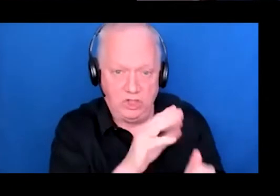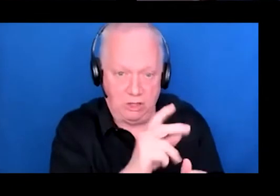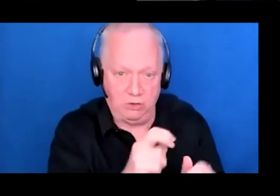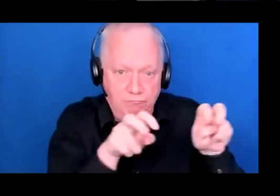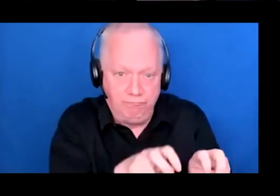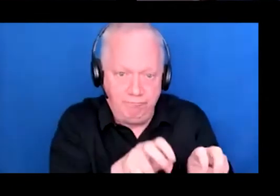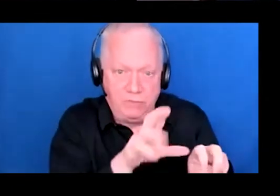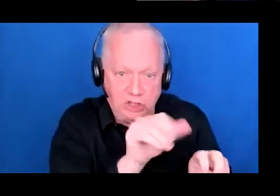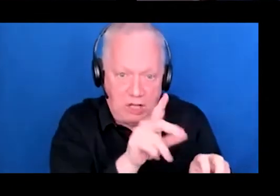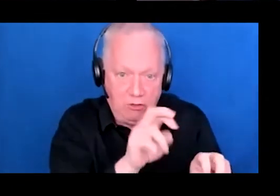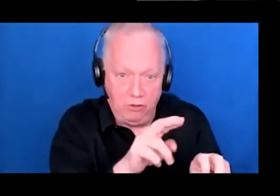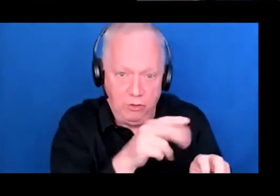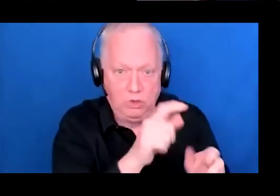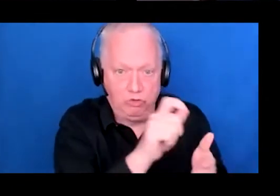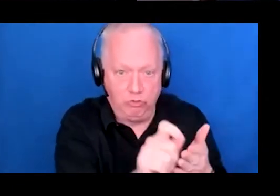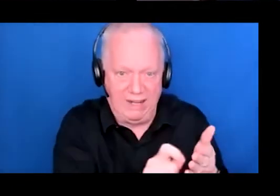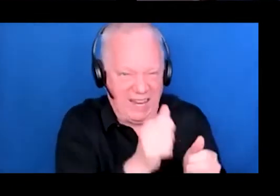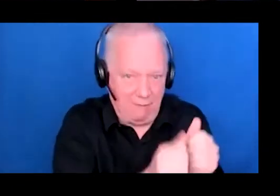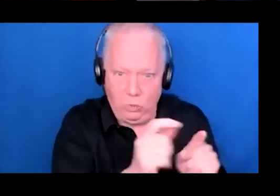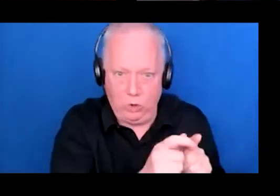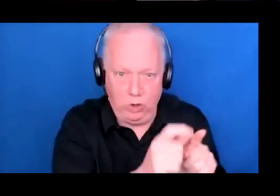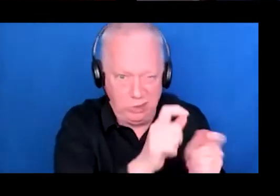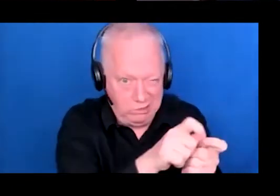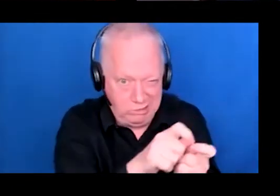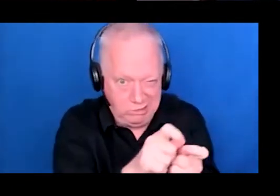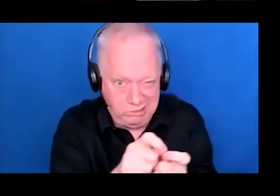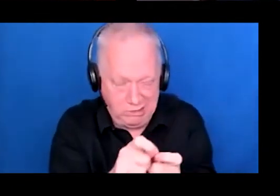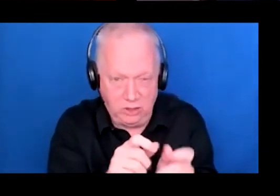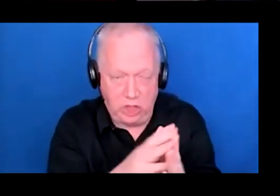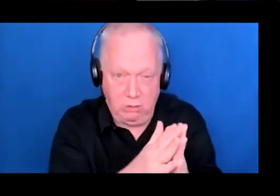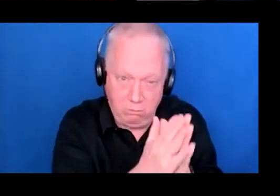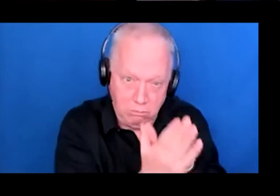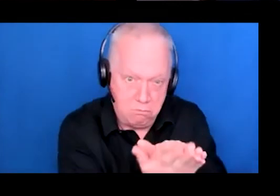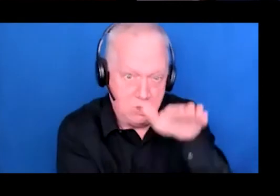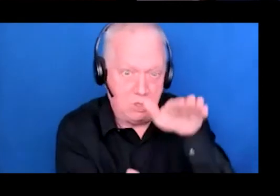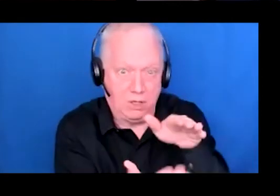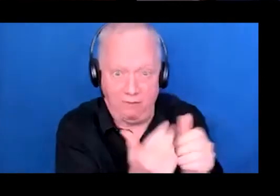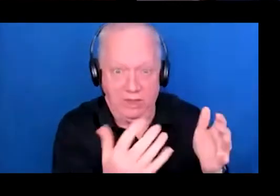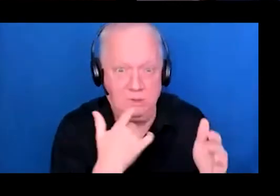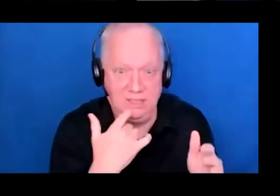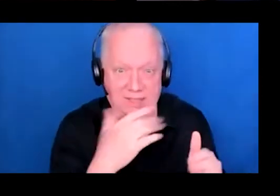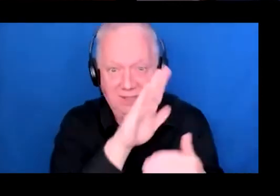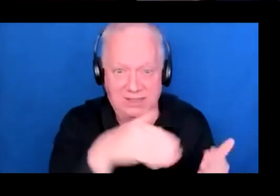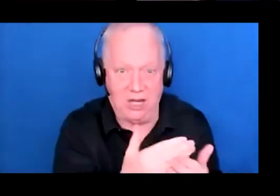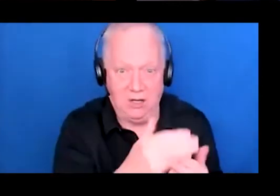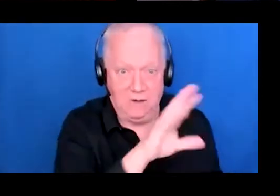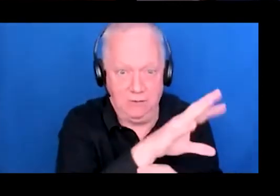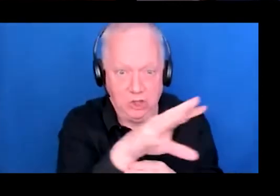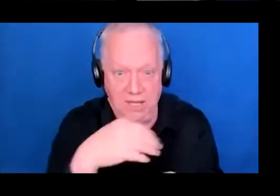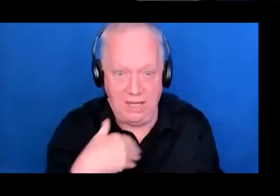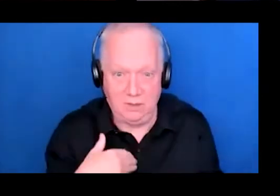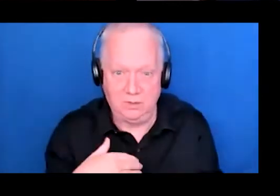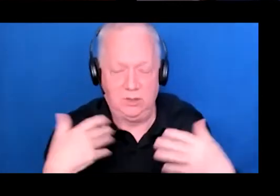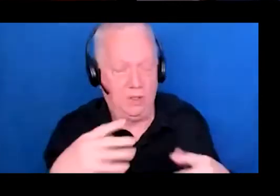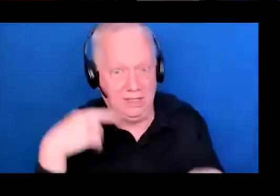with Chandler, who was writing every single word into like this giant book of every word that was said and the entire footage that we had, which is